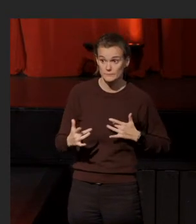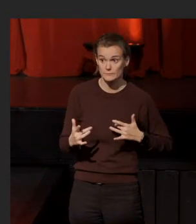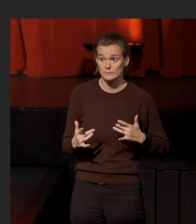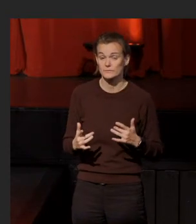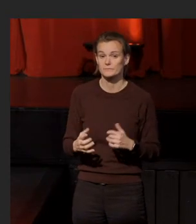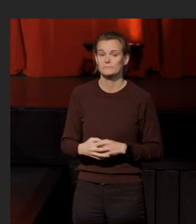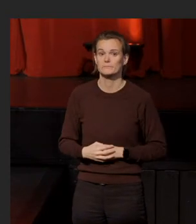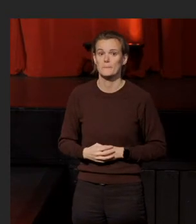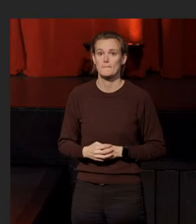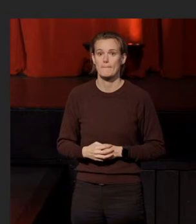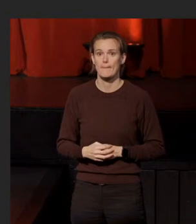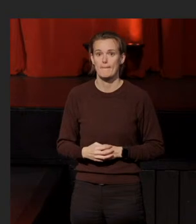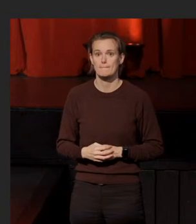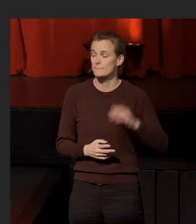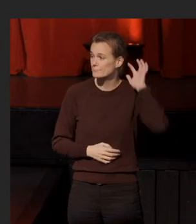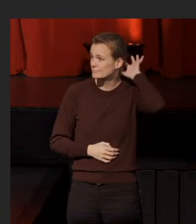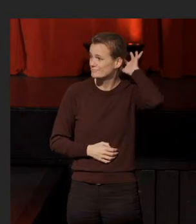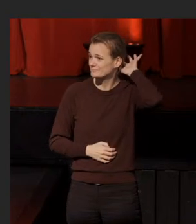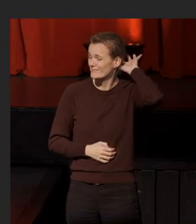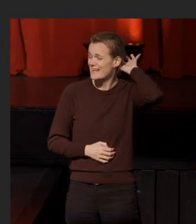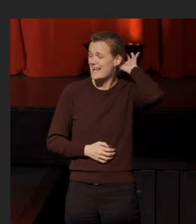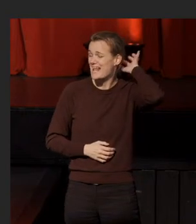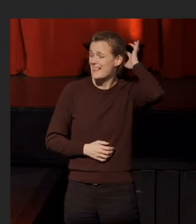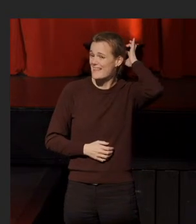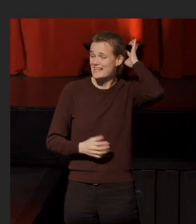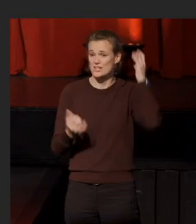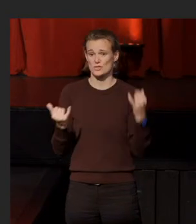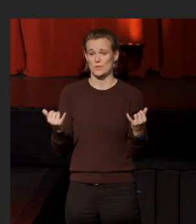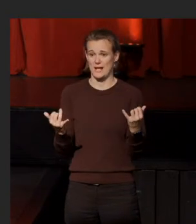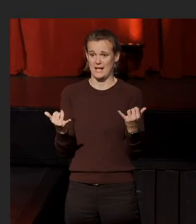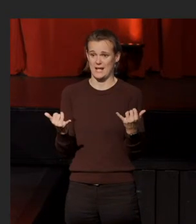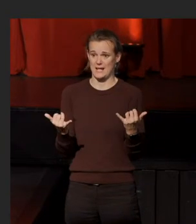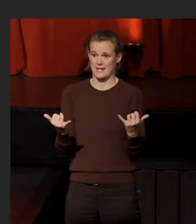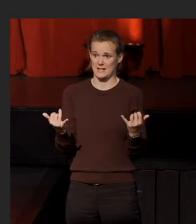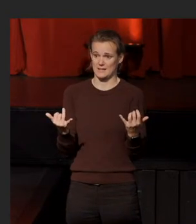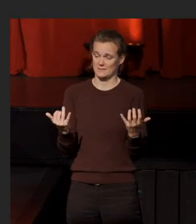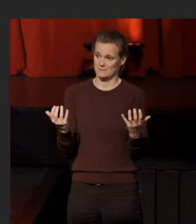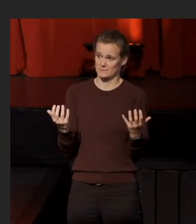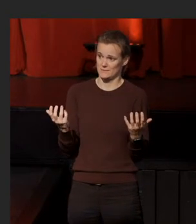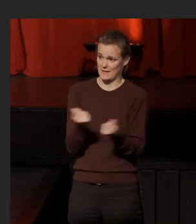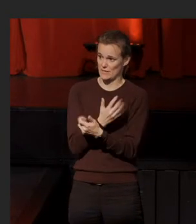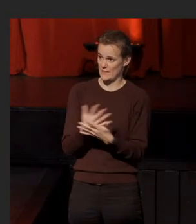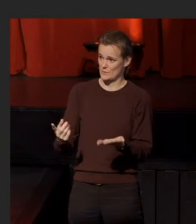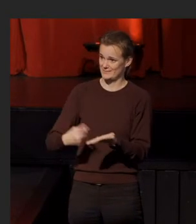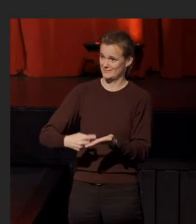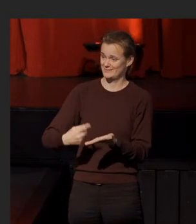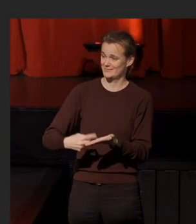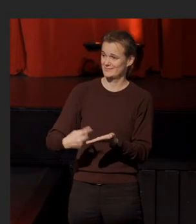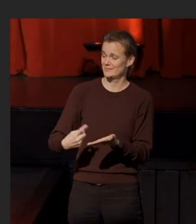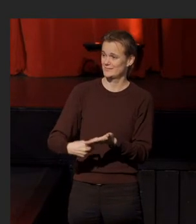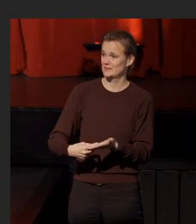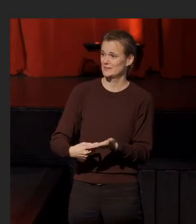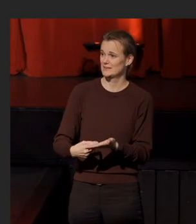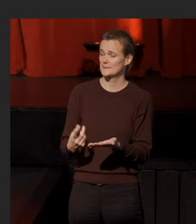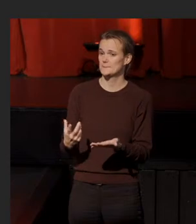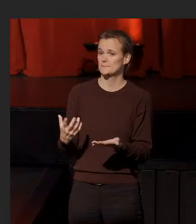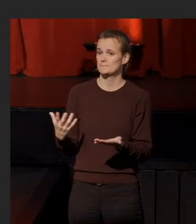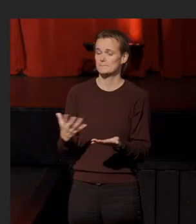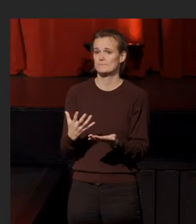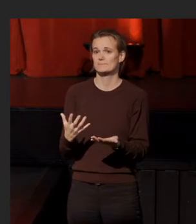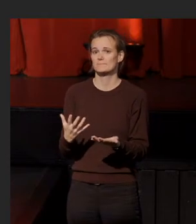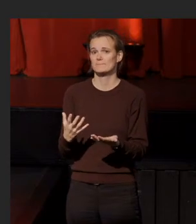a byproduct of all that we've been talking about in the last hour and a half is the fact that you have just this